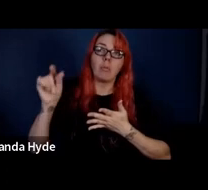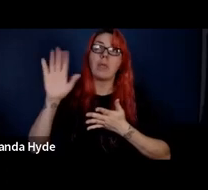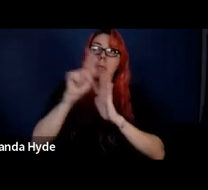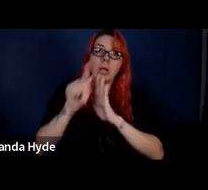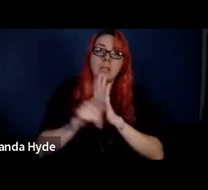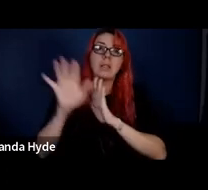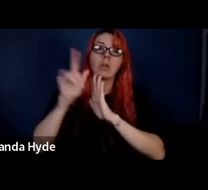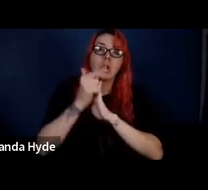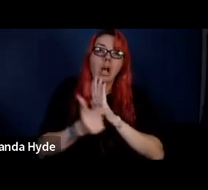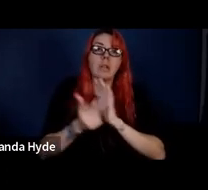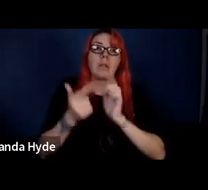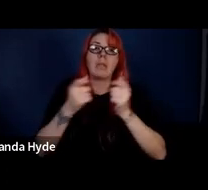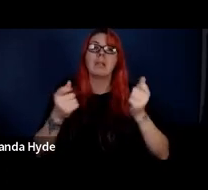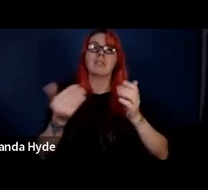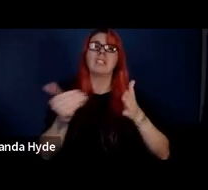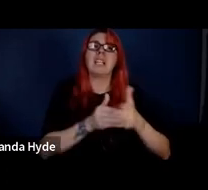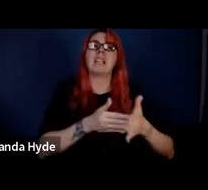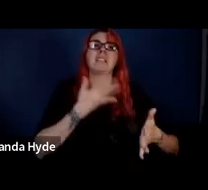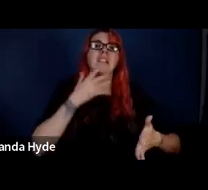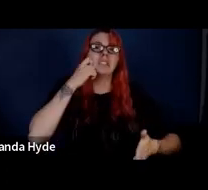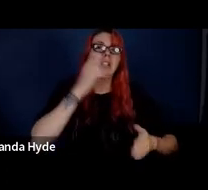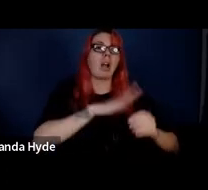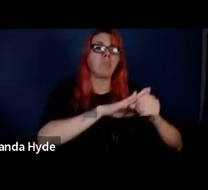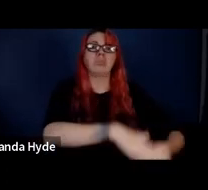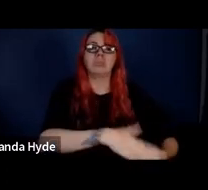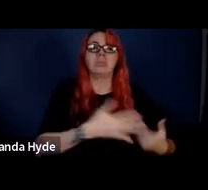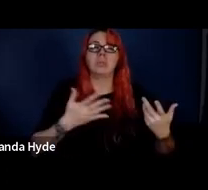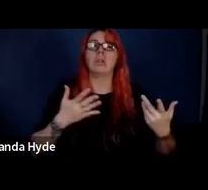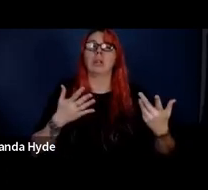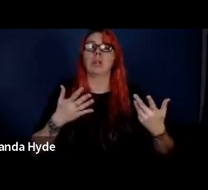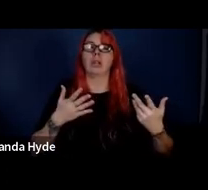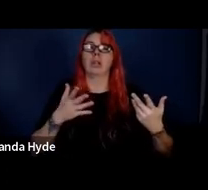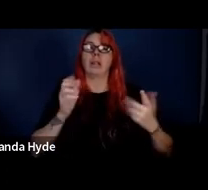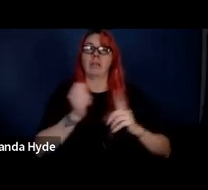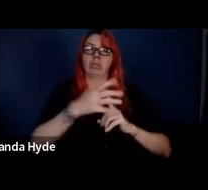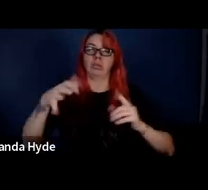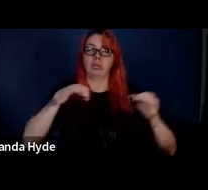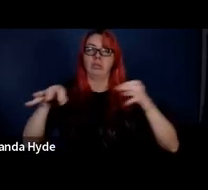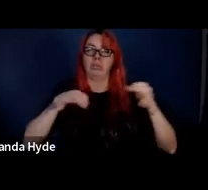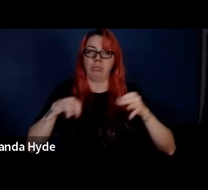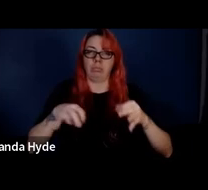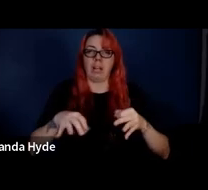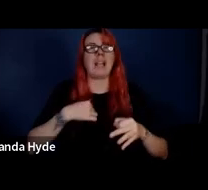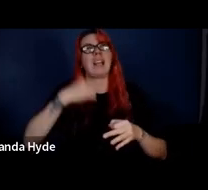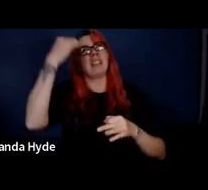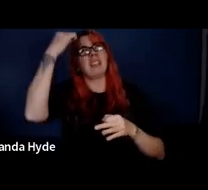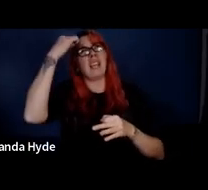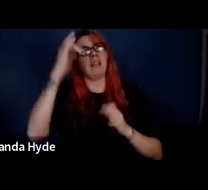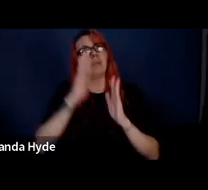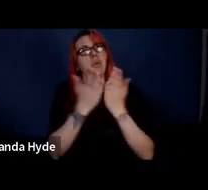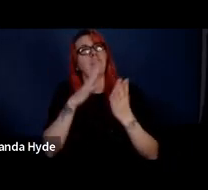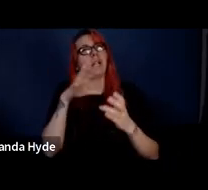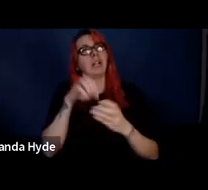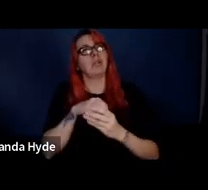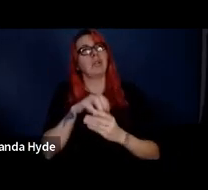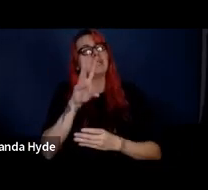And certainly the education system would have been one of them. And that's just, I think she quotes 6 key cases of so many others over